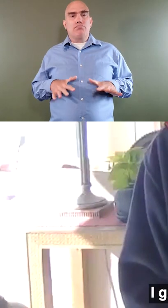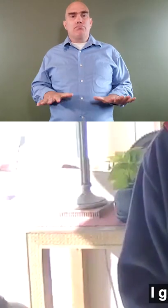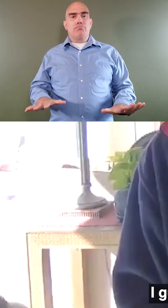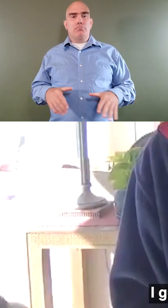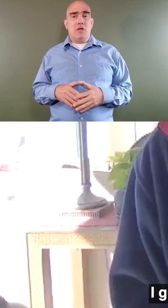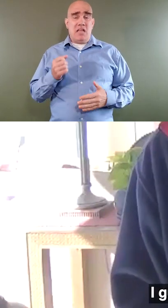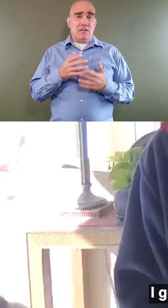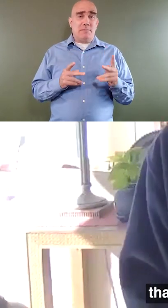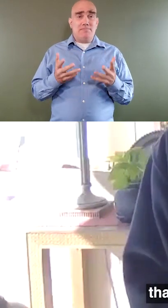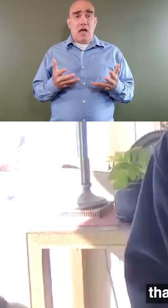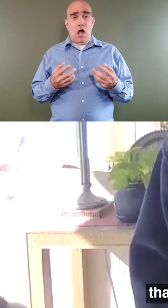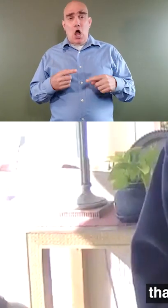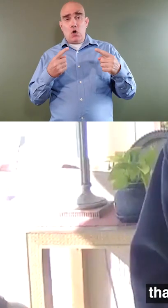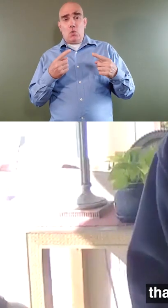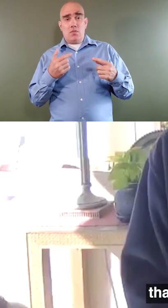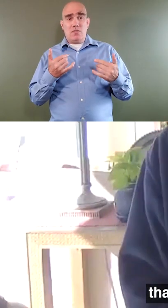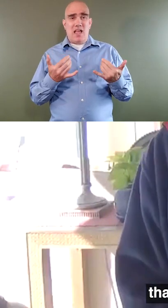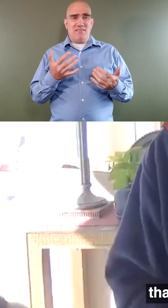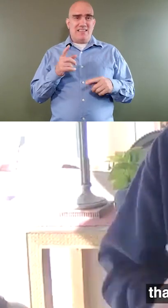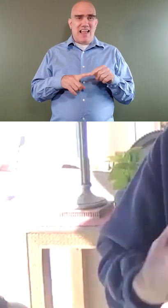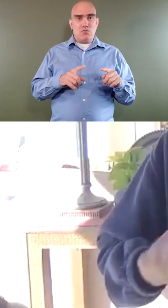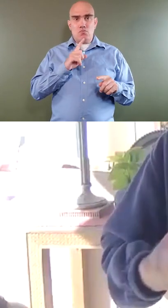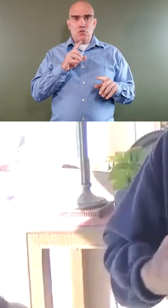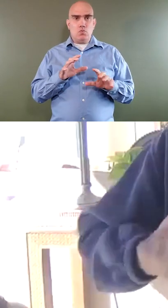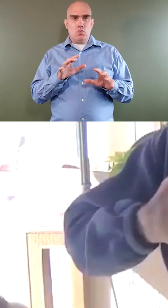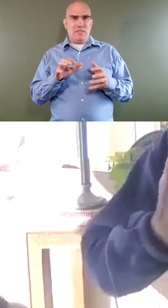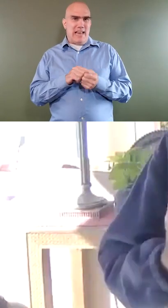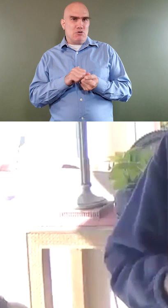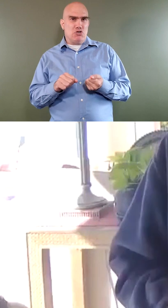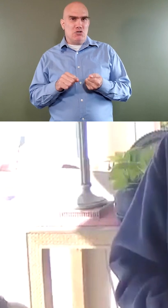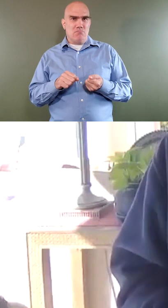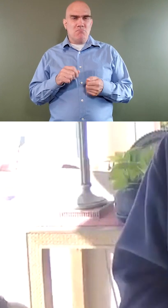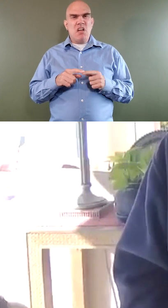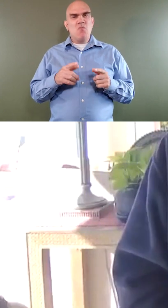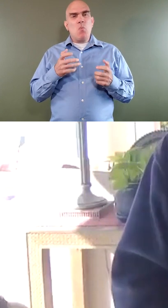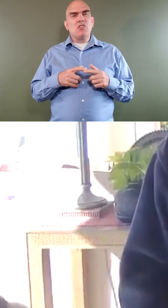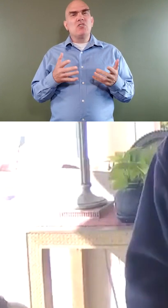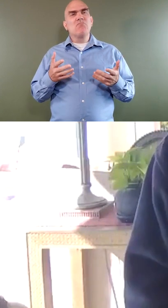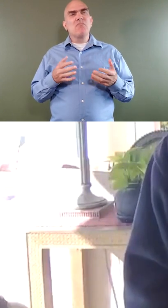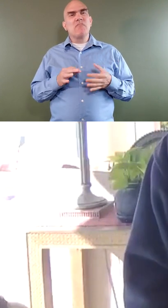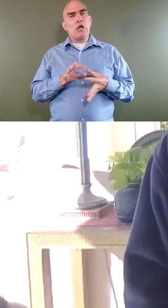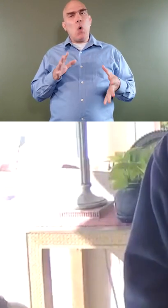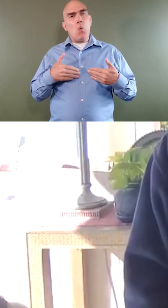I guess some people might argue that it cannot actually do damage. We want to let it go so that we can totally